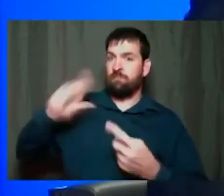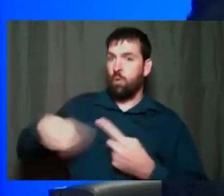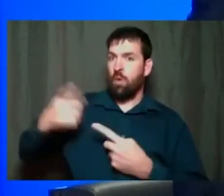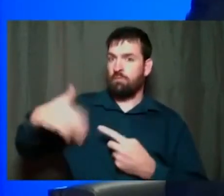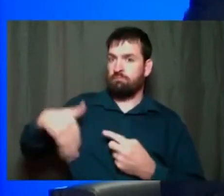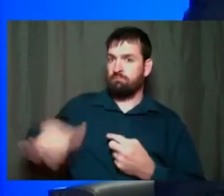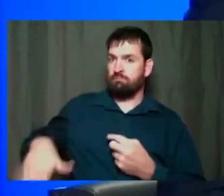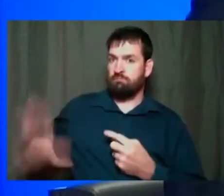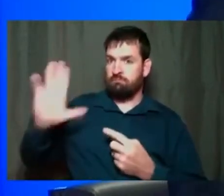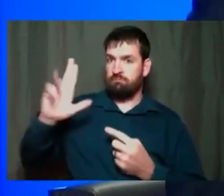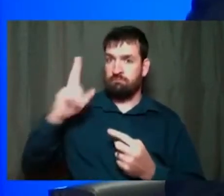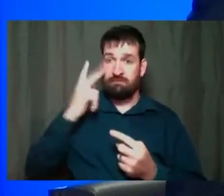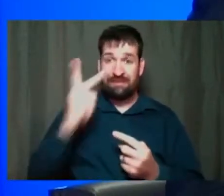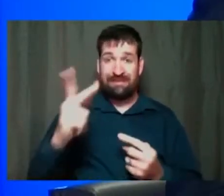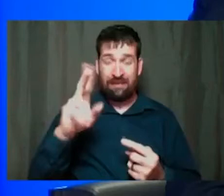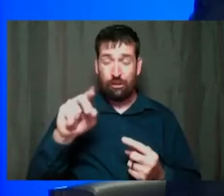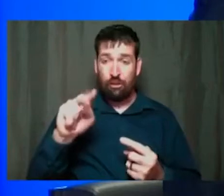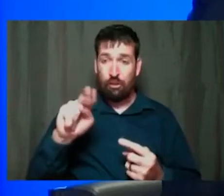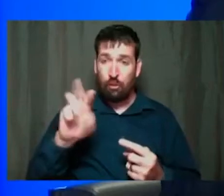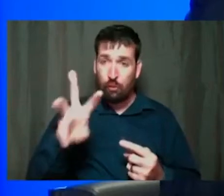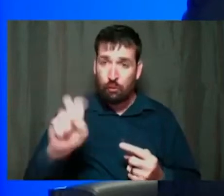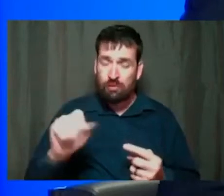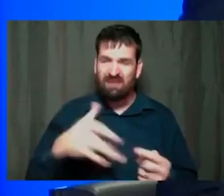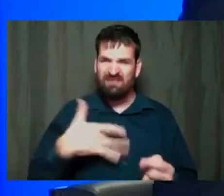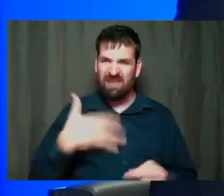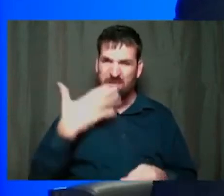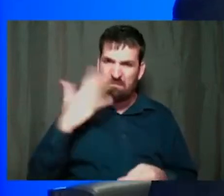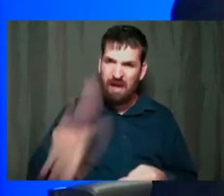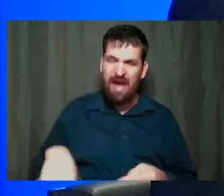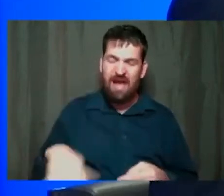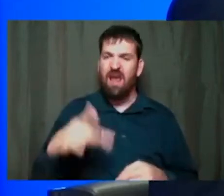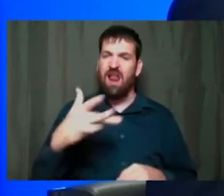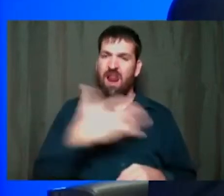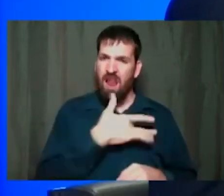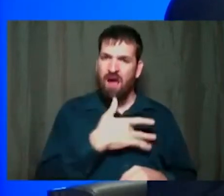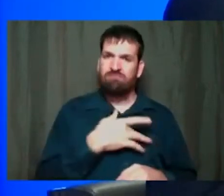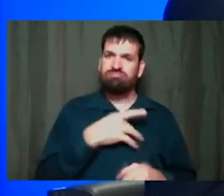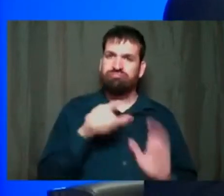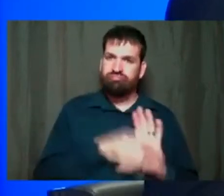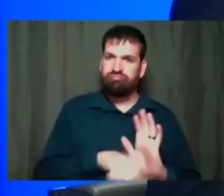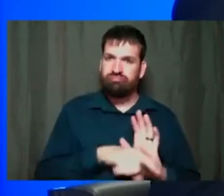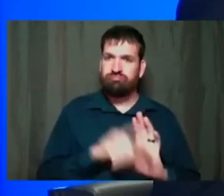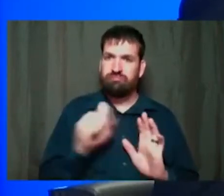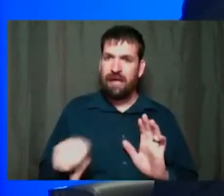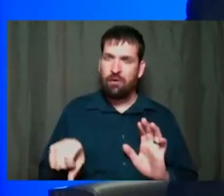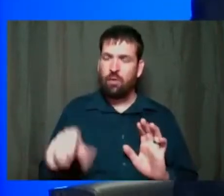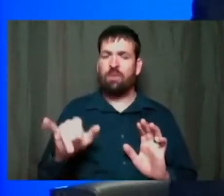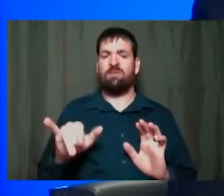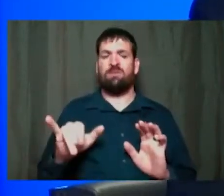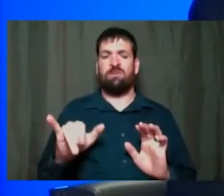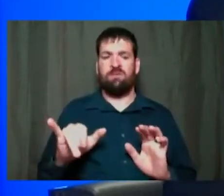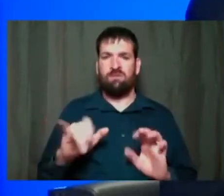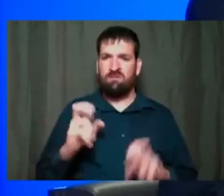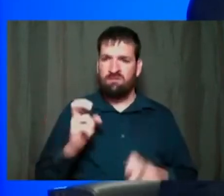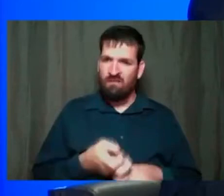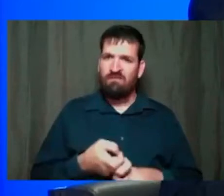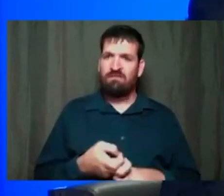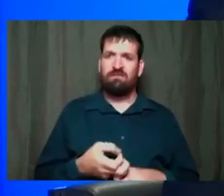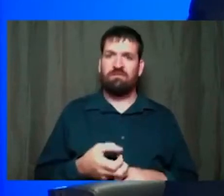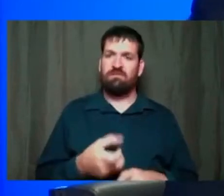news and it hurt your feelings, made you feel bad, you had to sit with that. And you had to be like, wow, that's a tough deal. I don't really love what's going